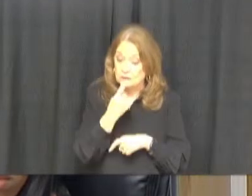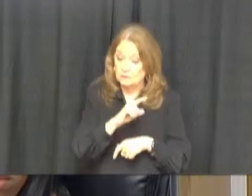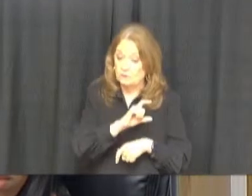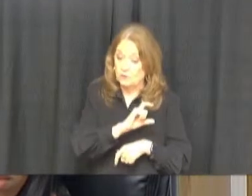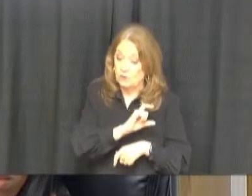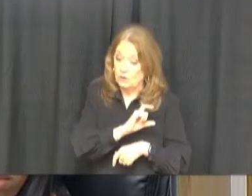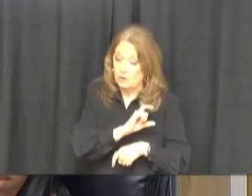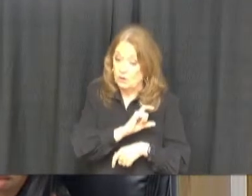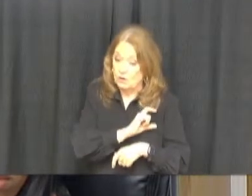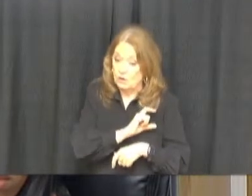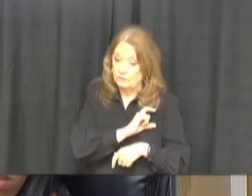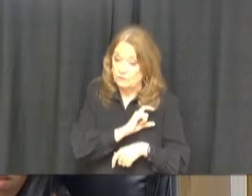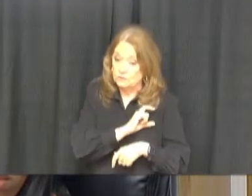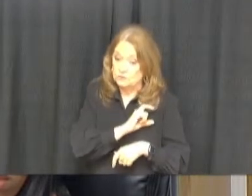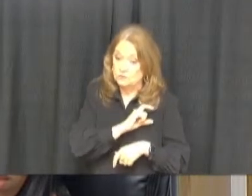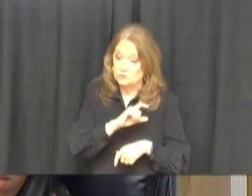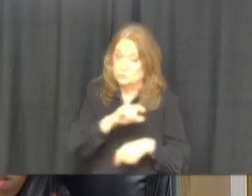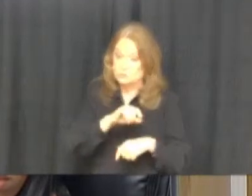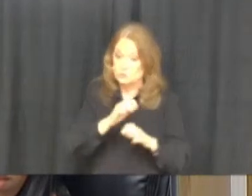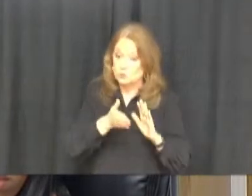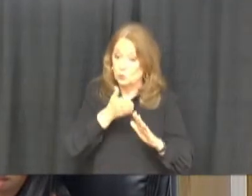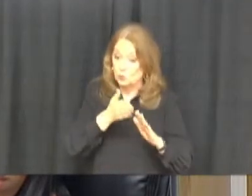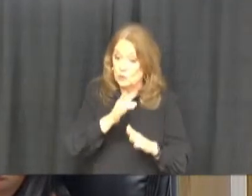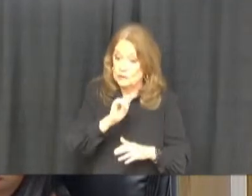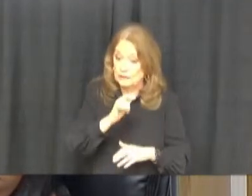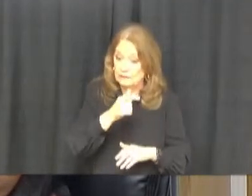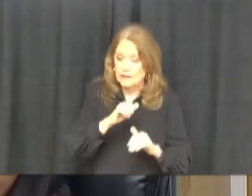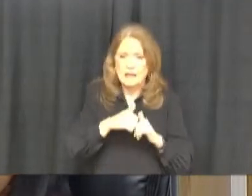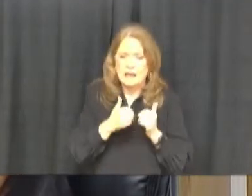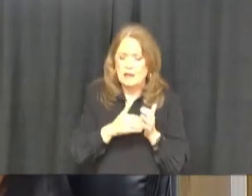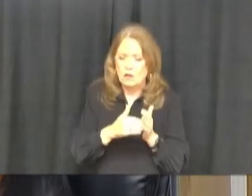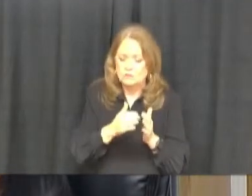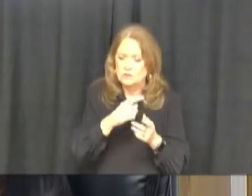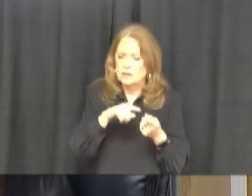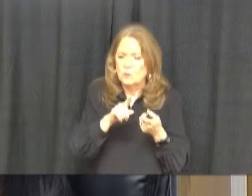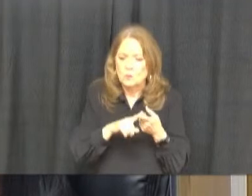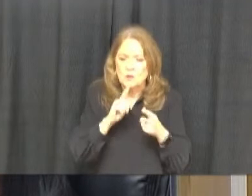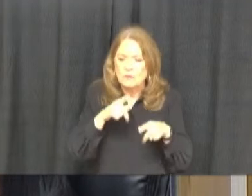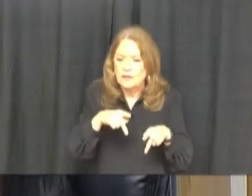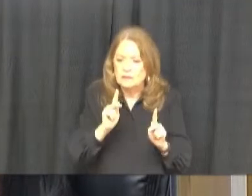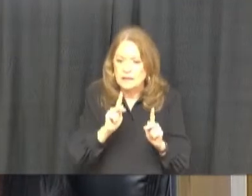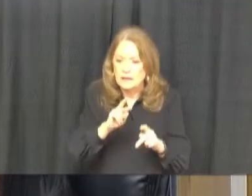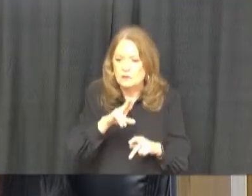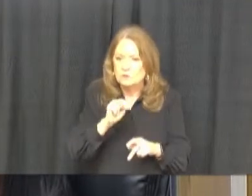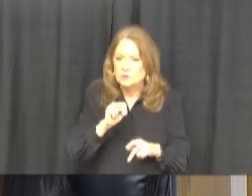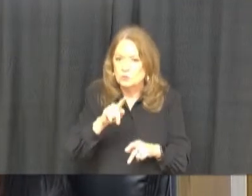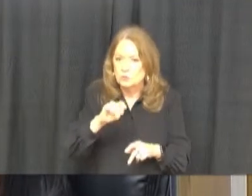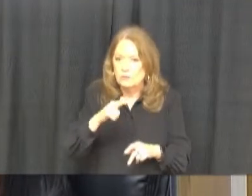officers running the tags, and how often do they run the tags, and when are they allowed to run them?